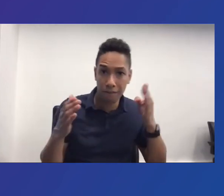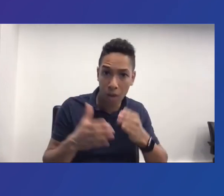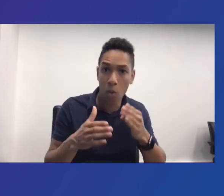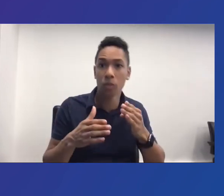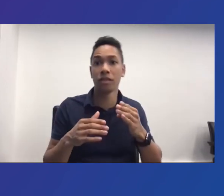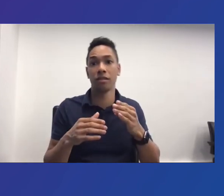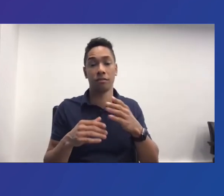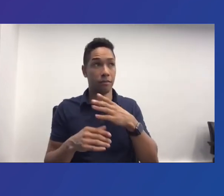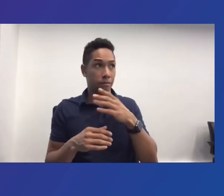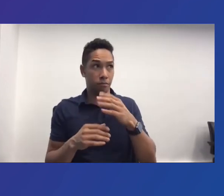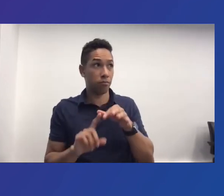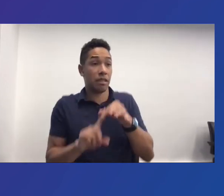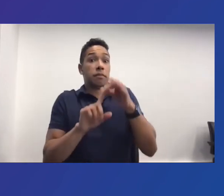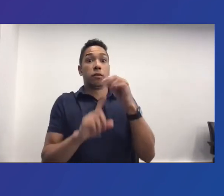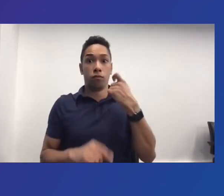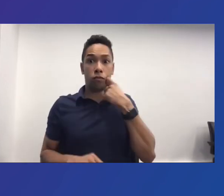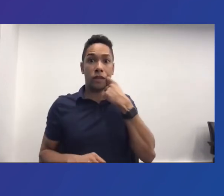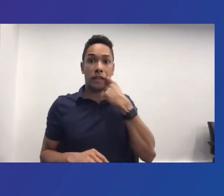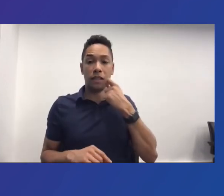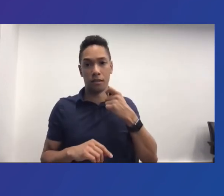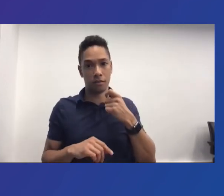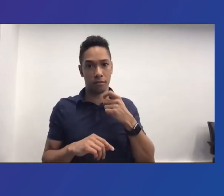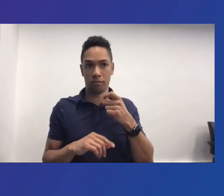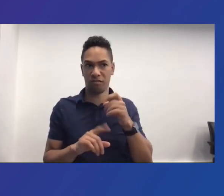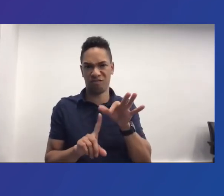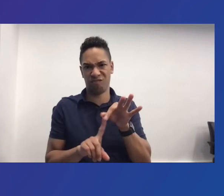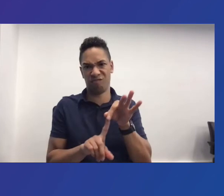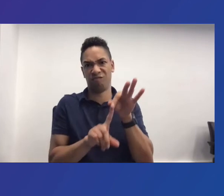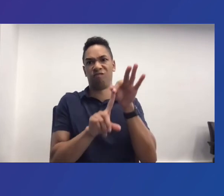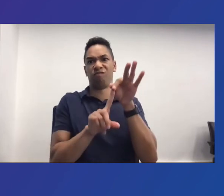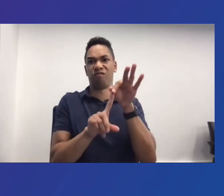just recently. Its exclusivity.